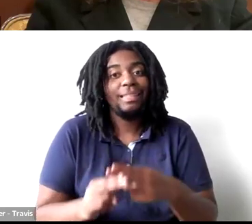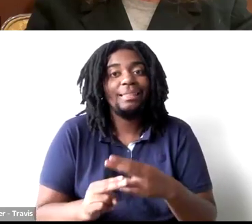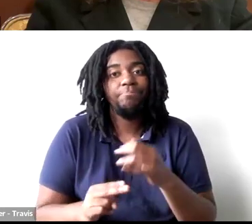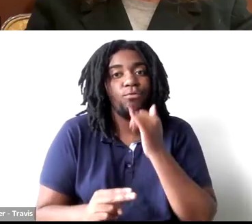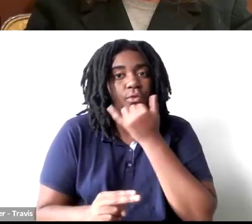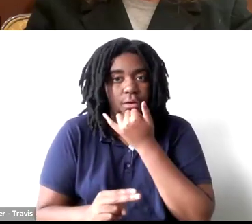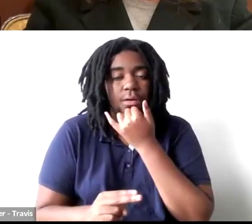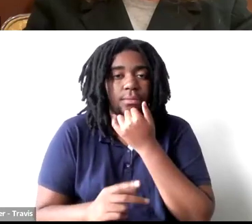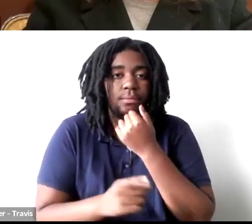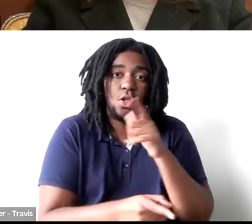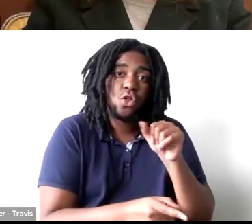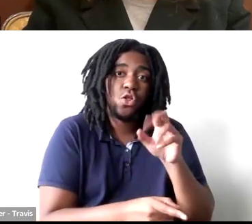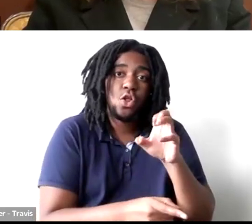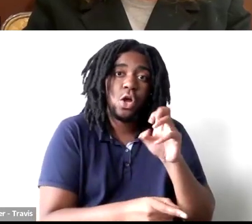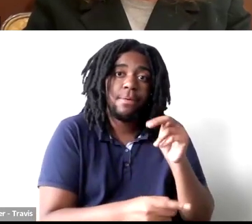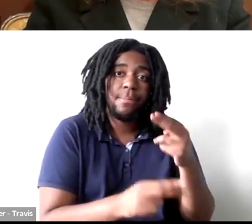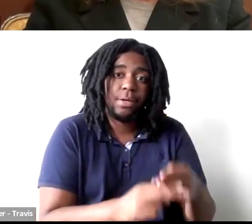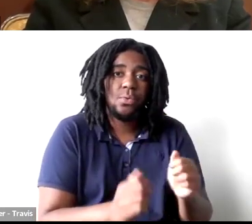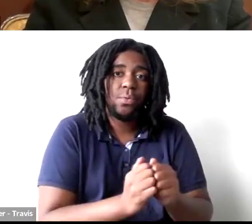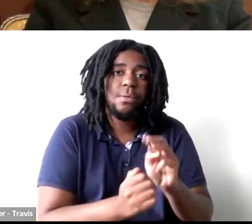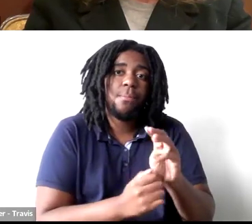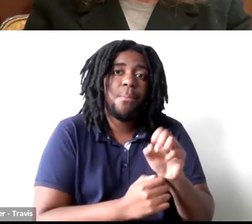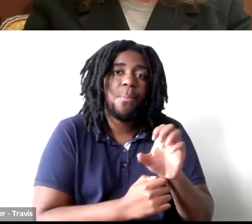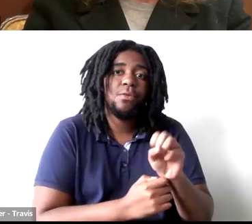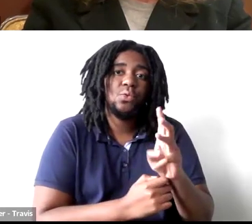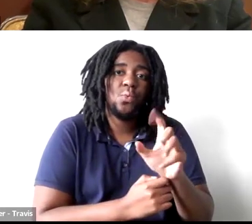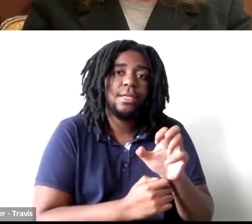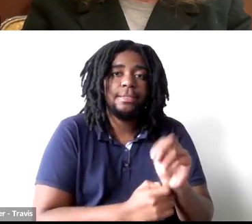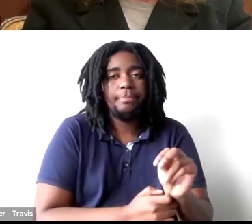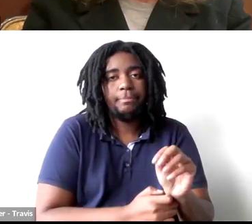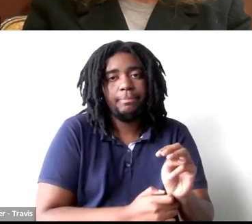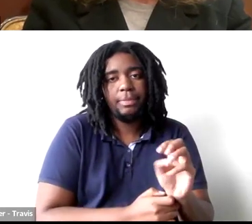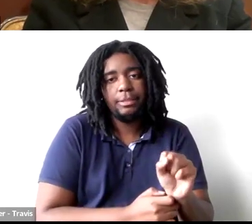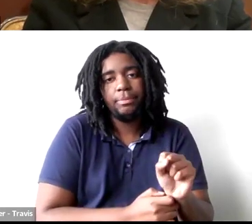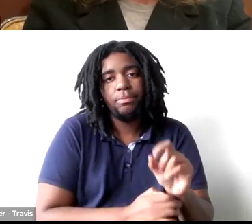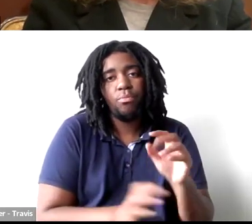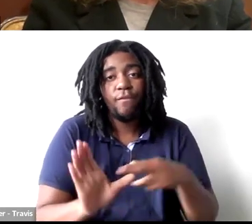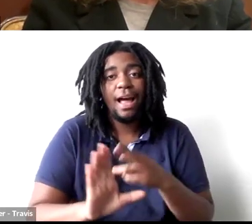out, with the Moses Williams profile, unknown profile,